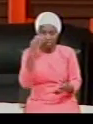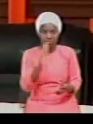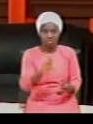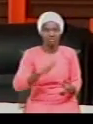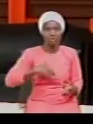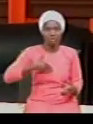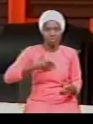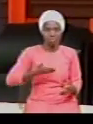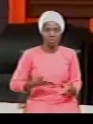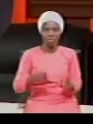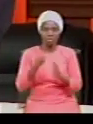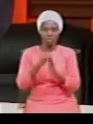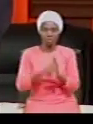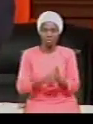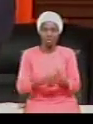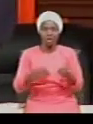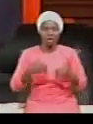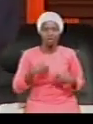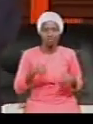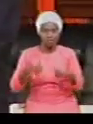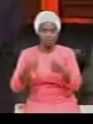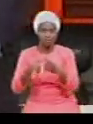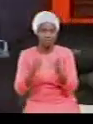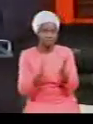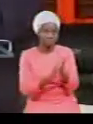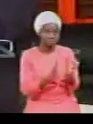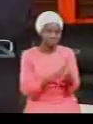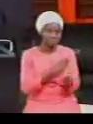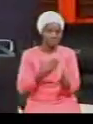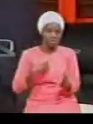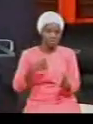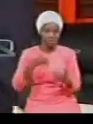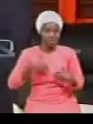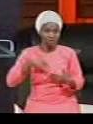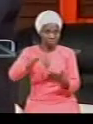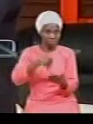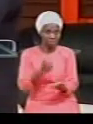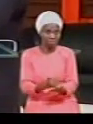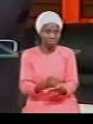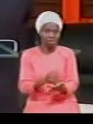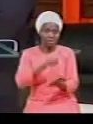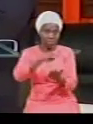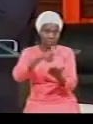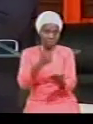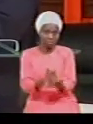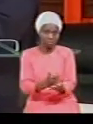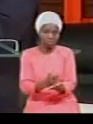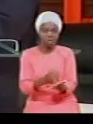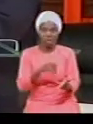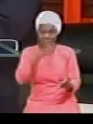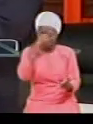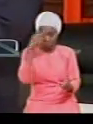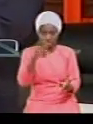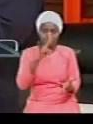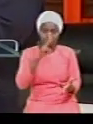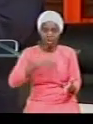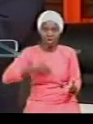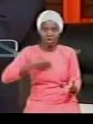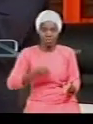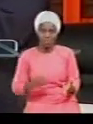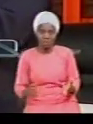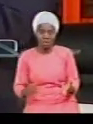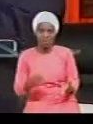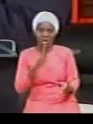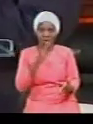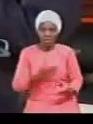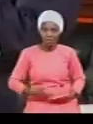you graduated? Because you are willing. Are you saved? Are you born again? Because you are willing.